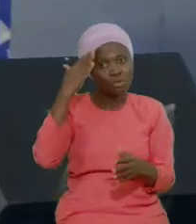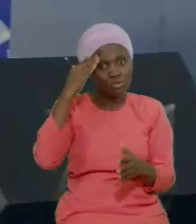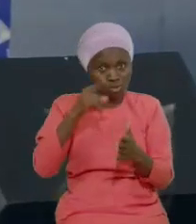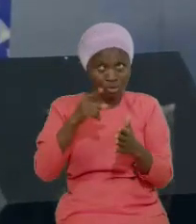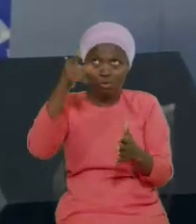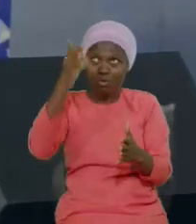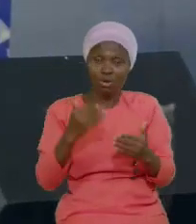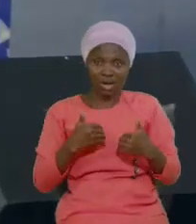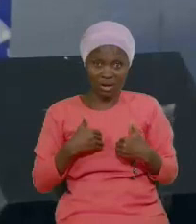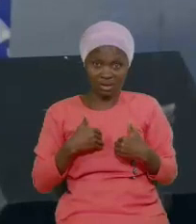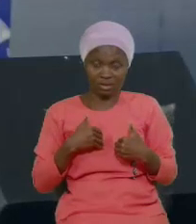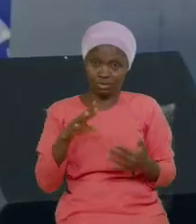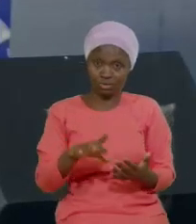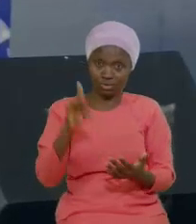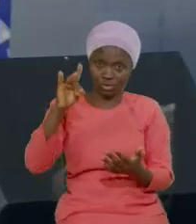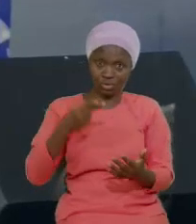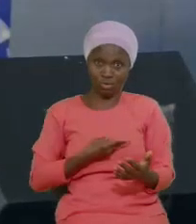up to do this.